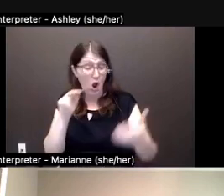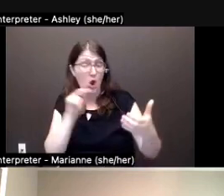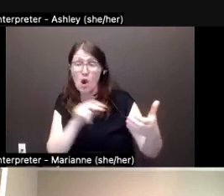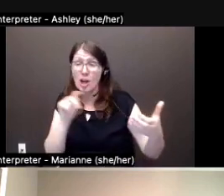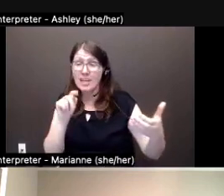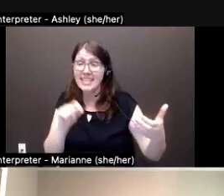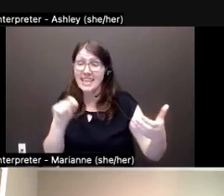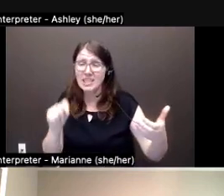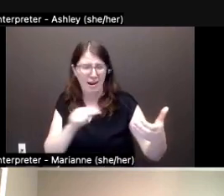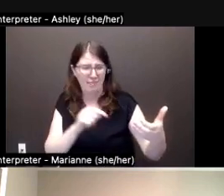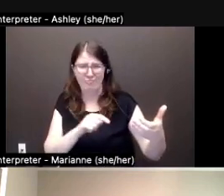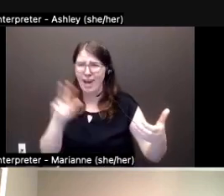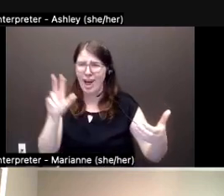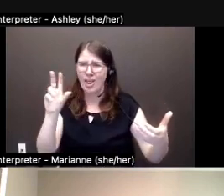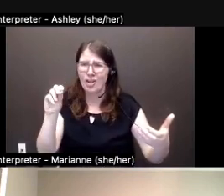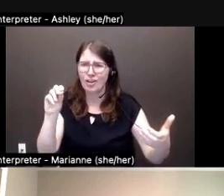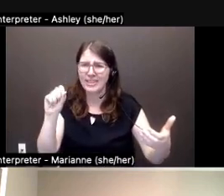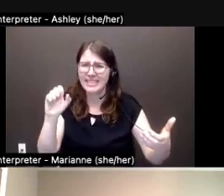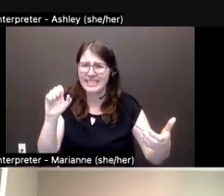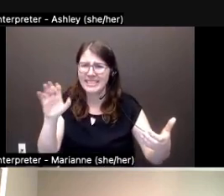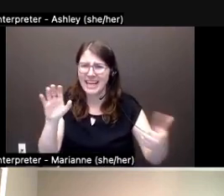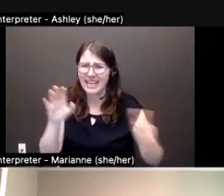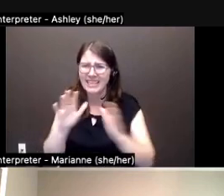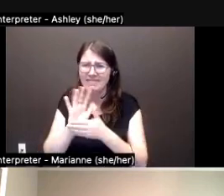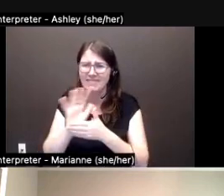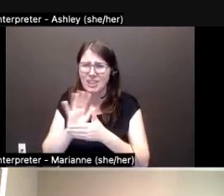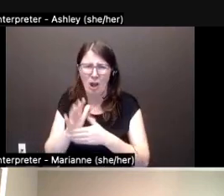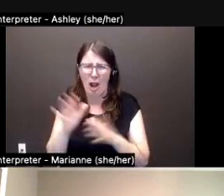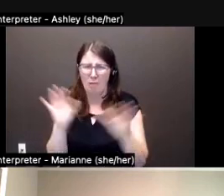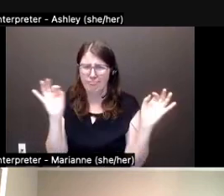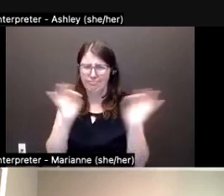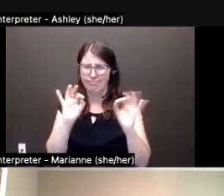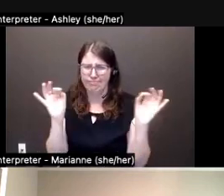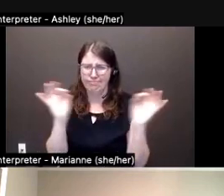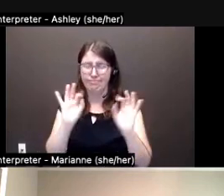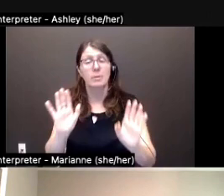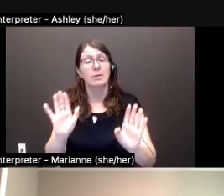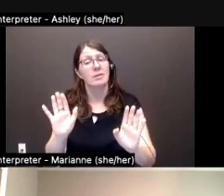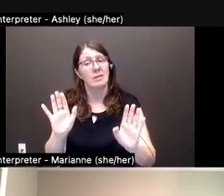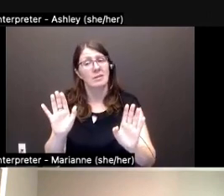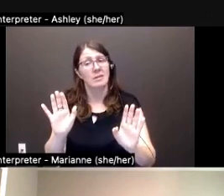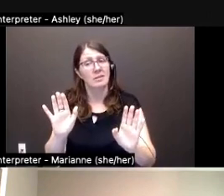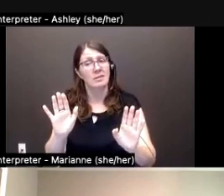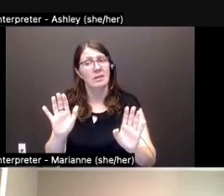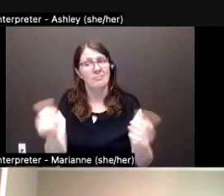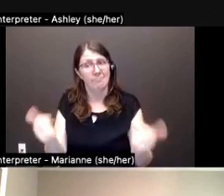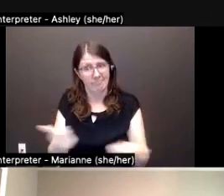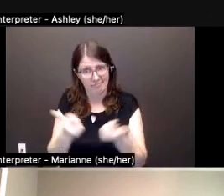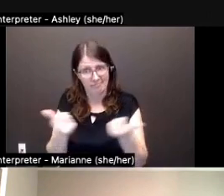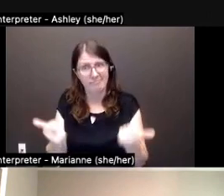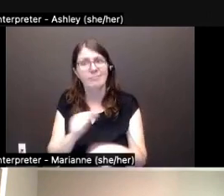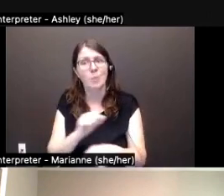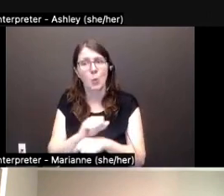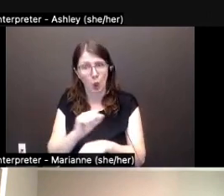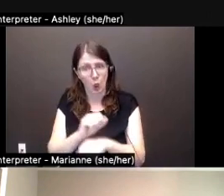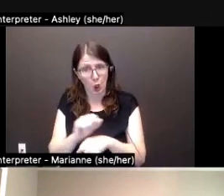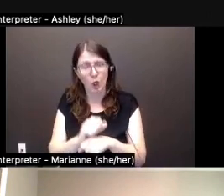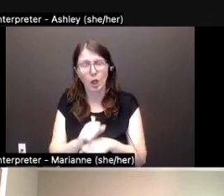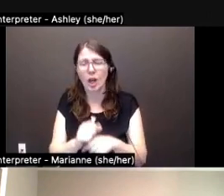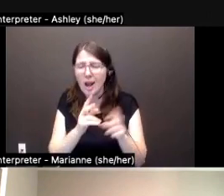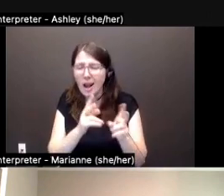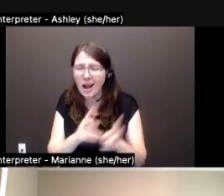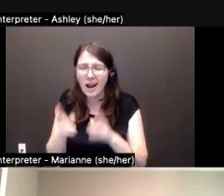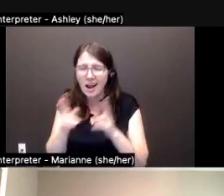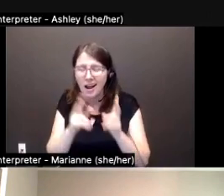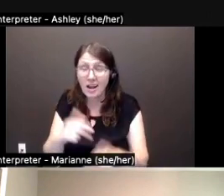takes and like transitions, and you have to, when you're recording the TikTok, you really